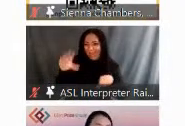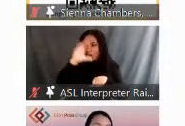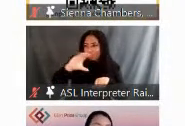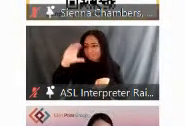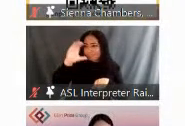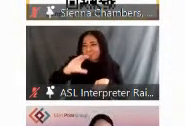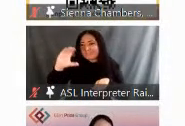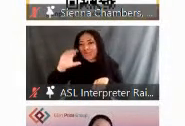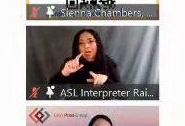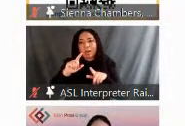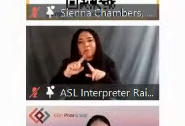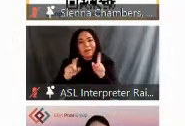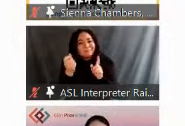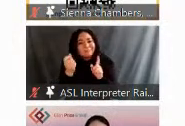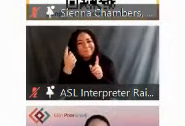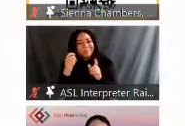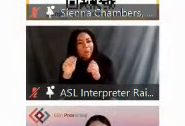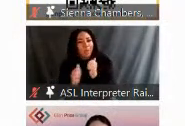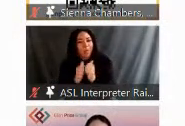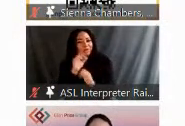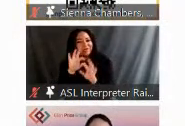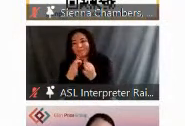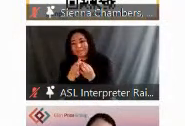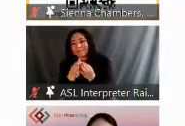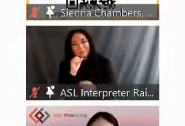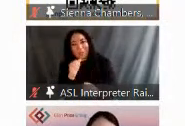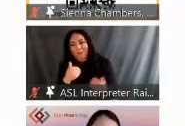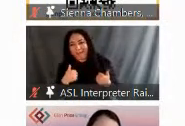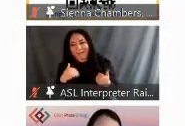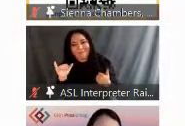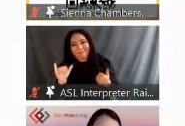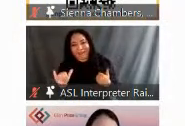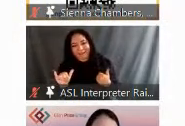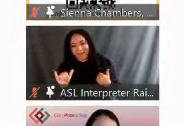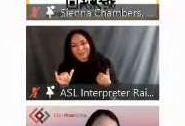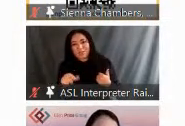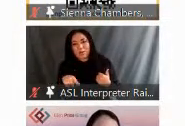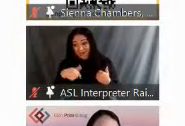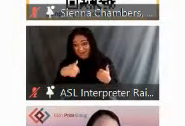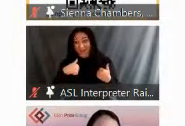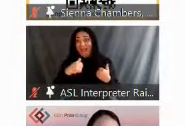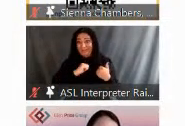families do not have that. And I found it very difficult. And it just,